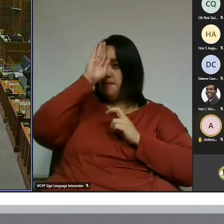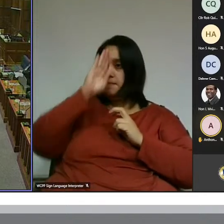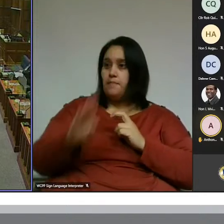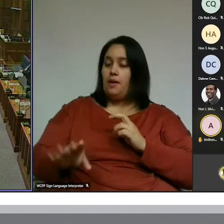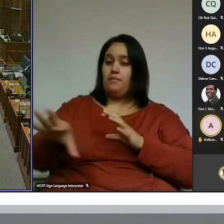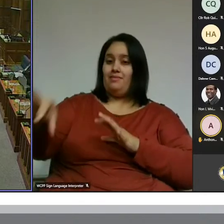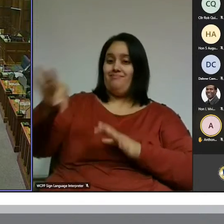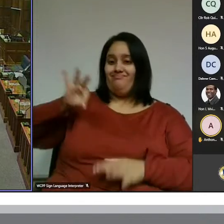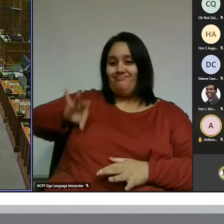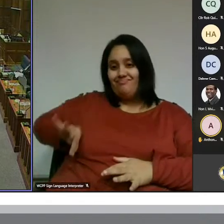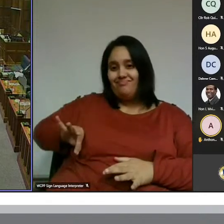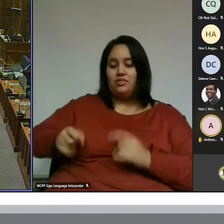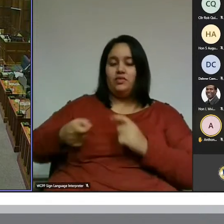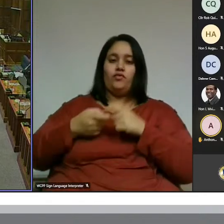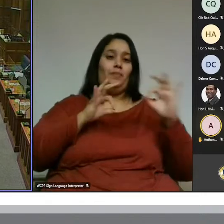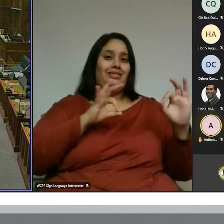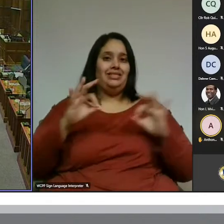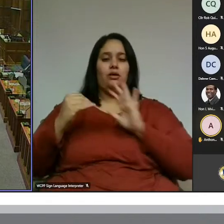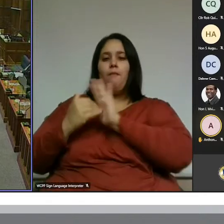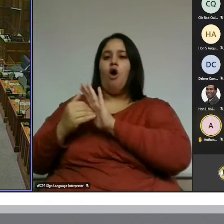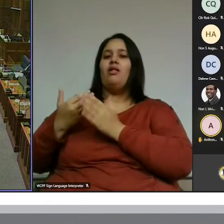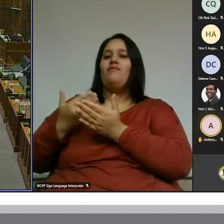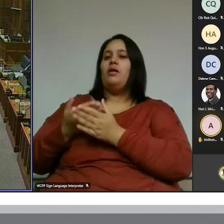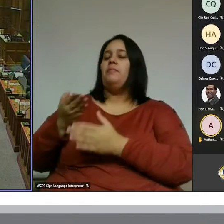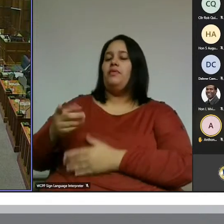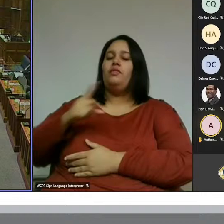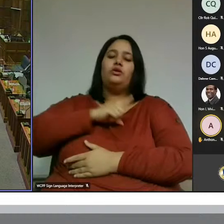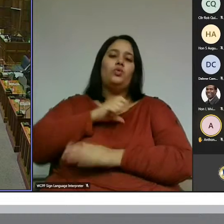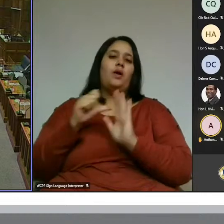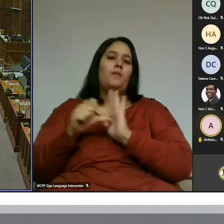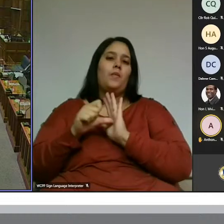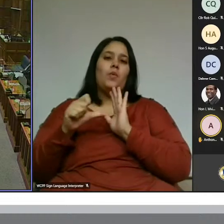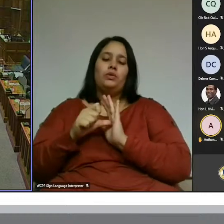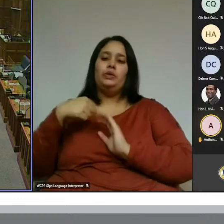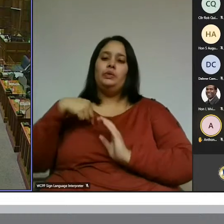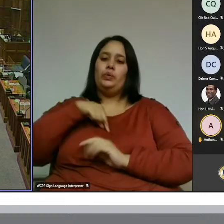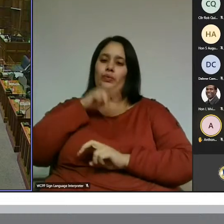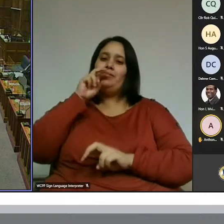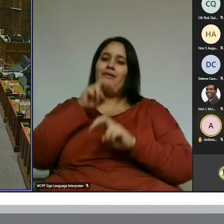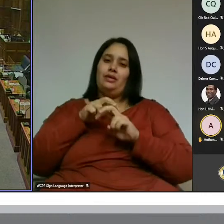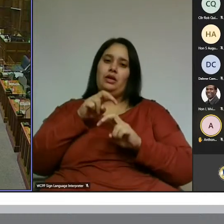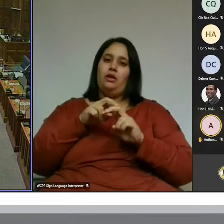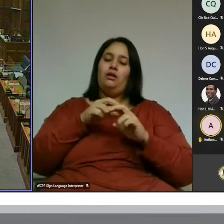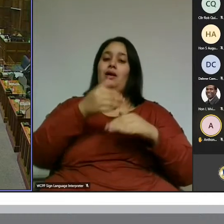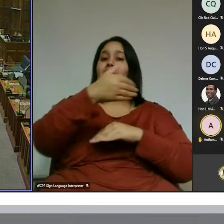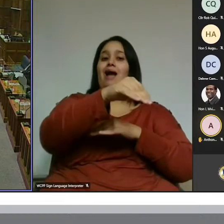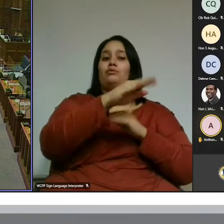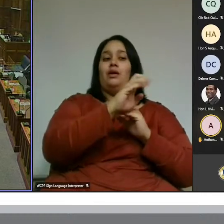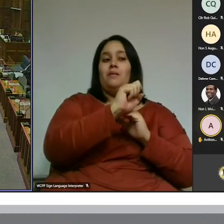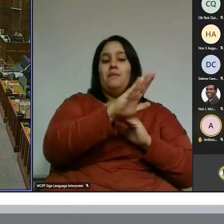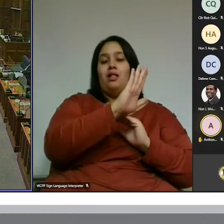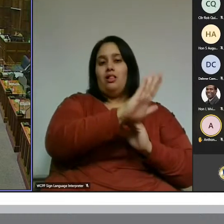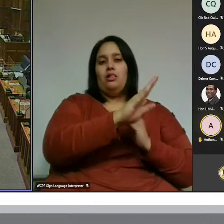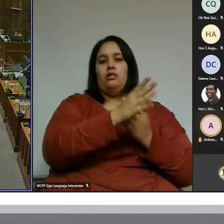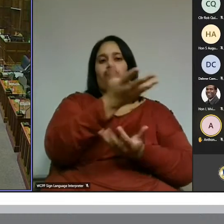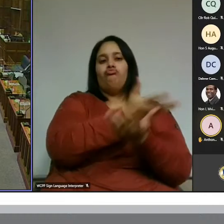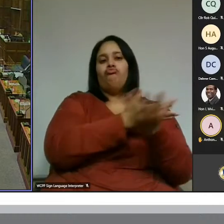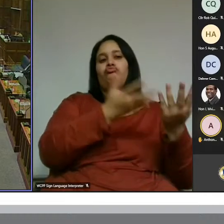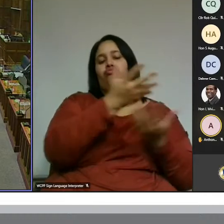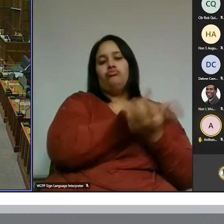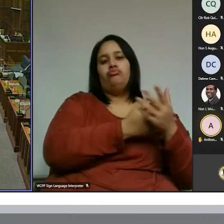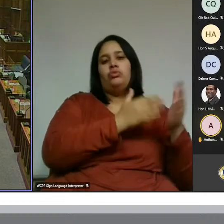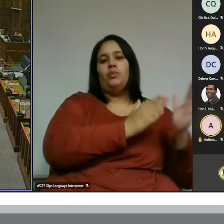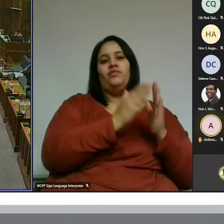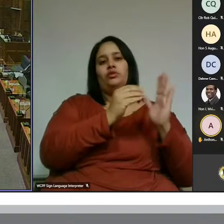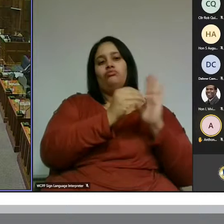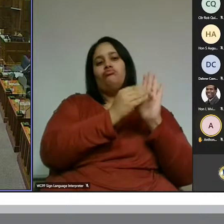from the current model, and therefore it's important to perhaps outside the bill, look at provisions for,